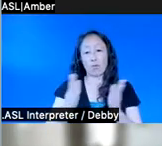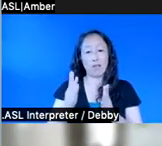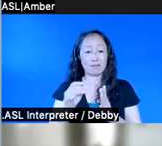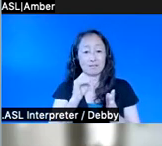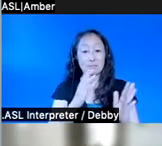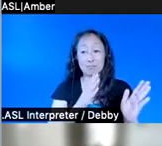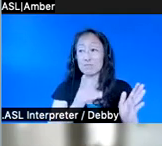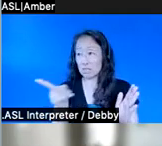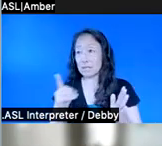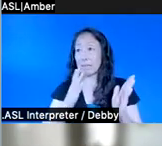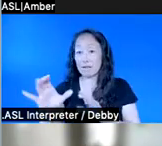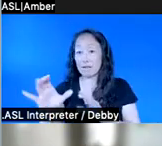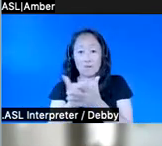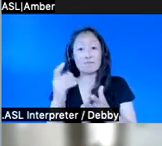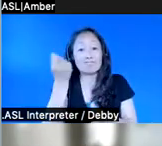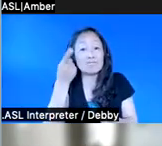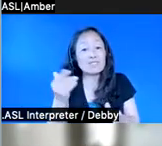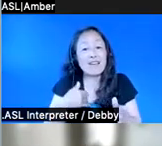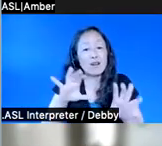going to do that. She had a group of people